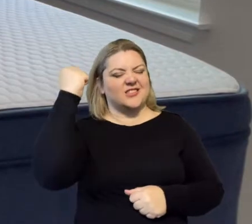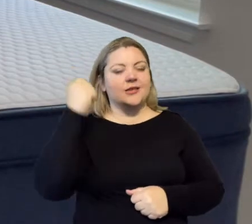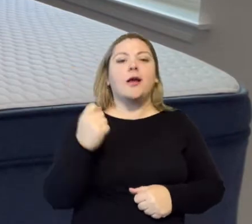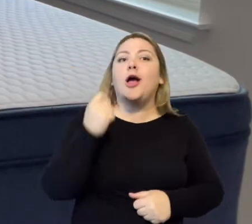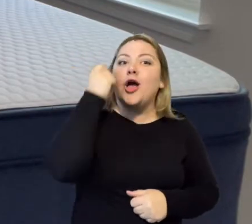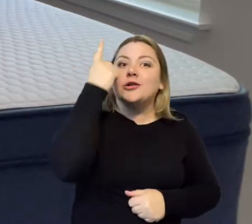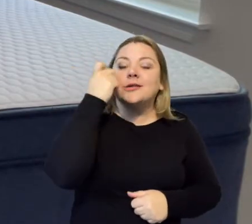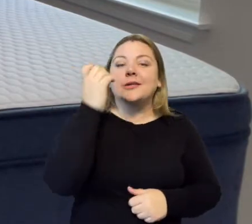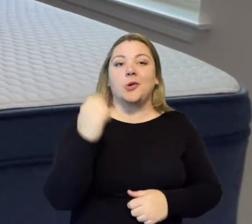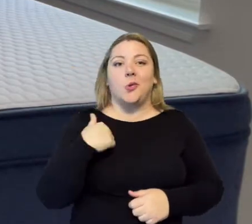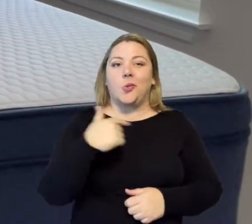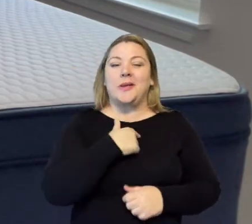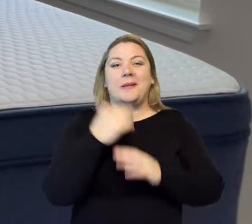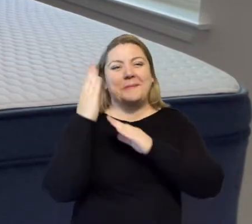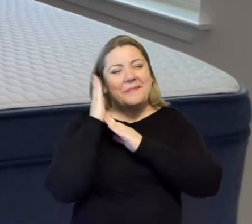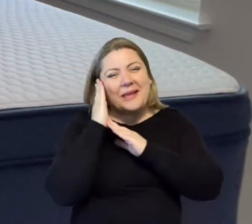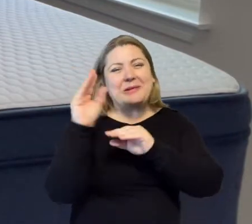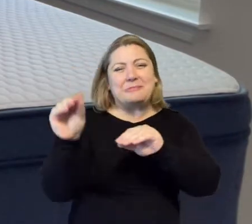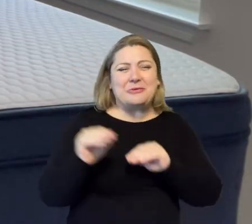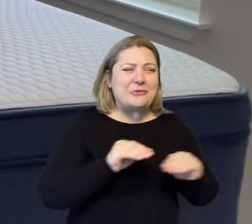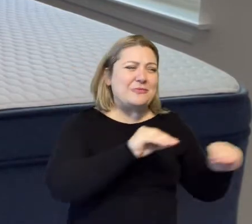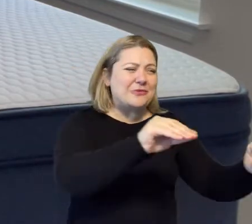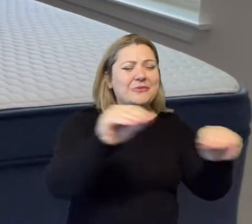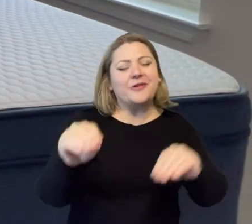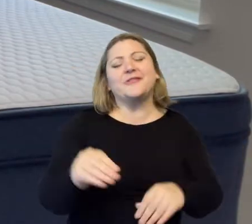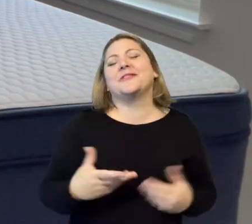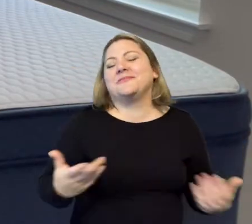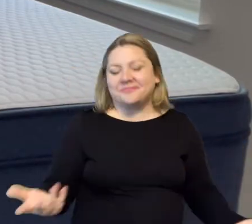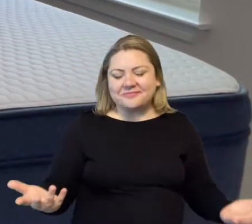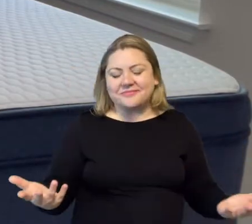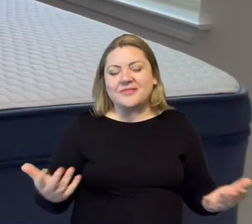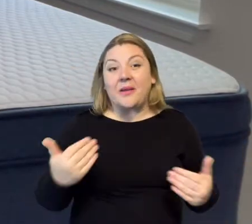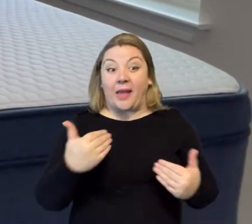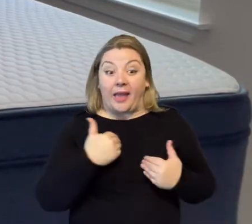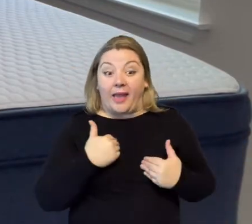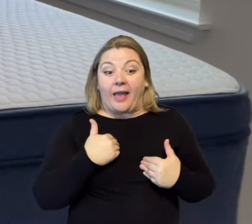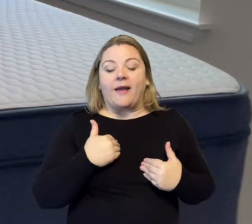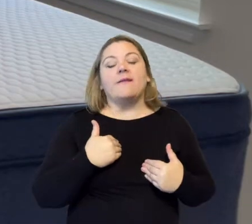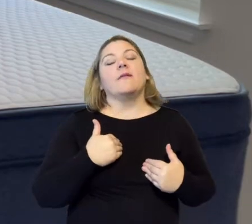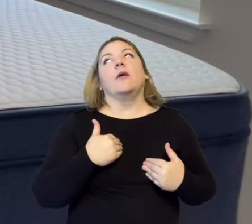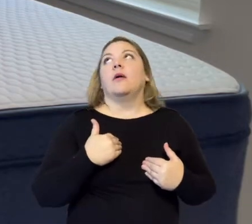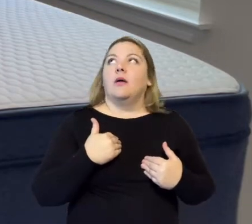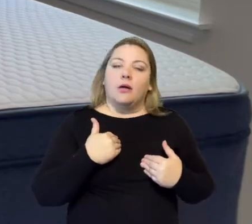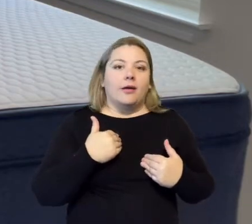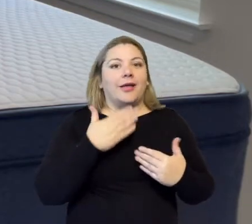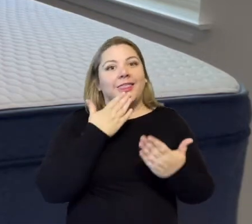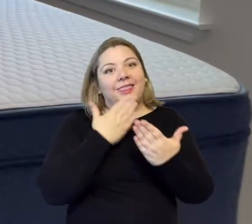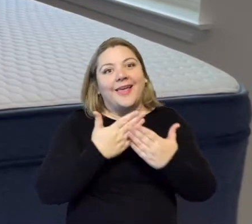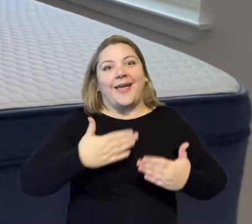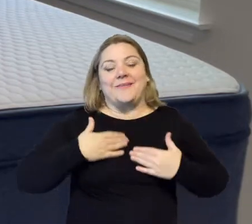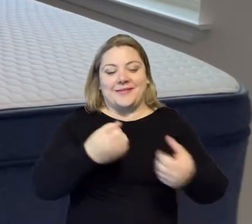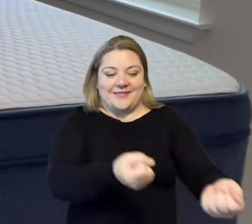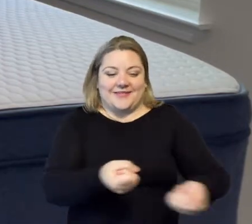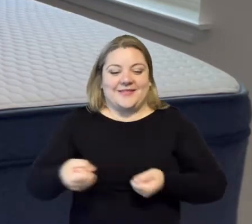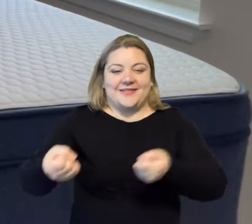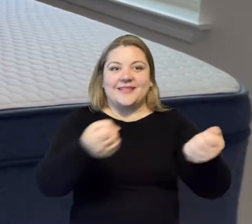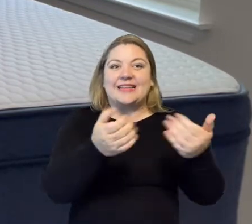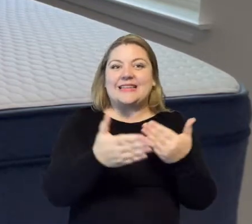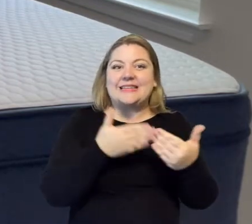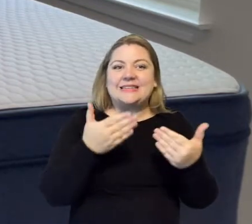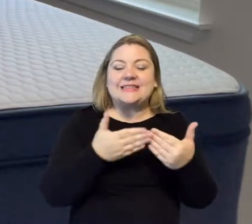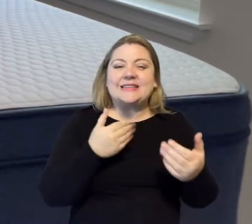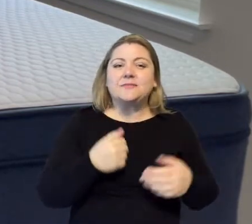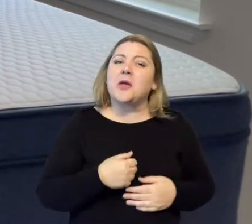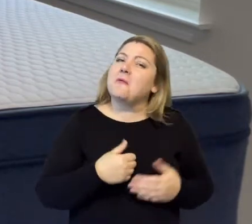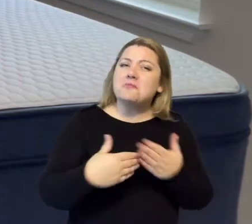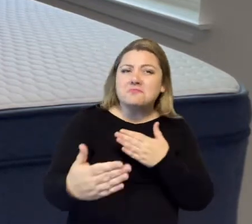mattresses around a lot, so handles for us is a huge bonus. But when you are actually moving a mattress